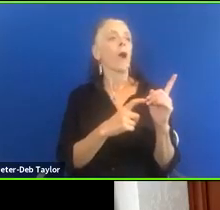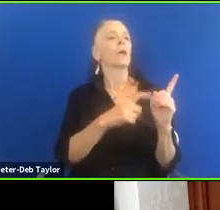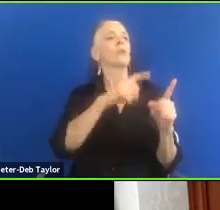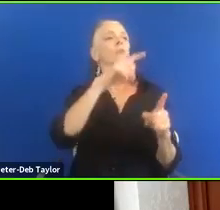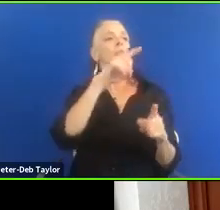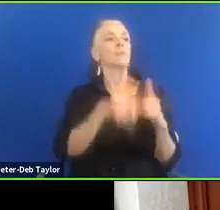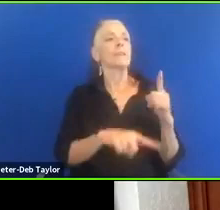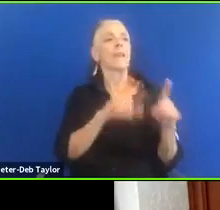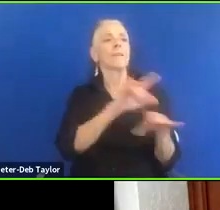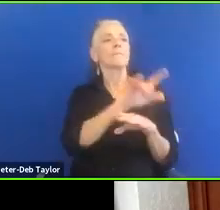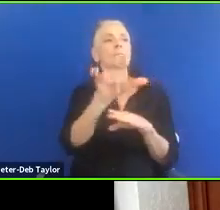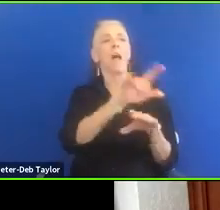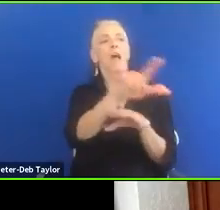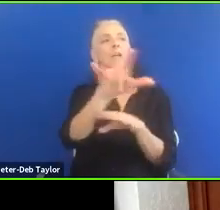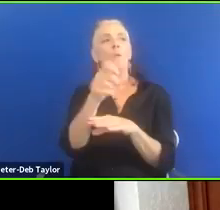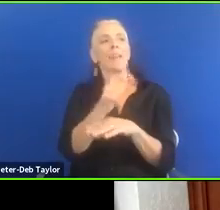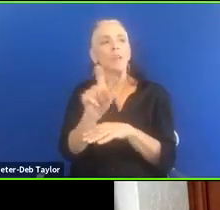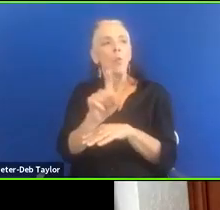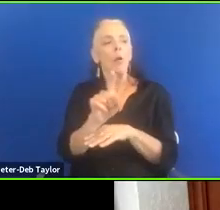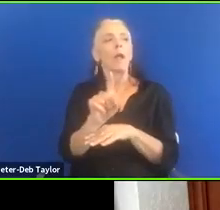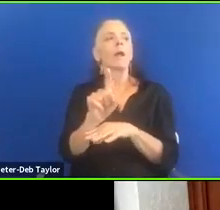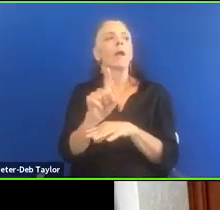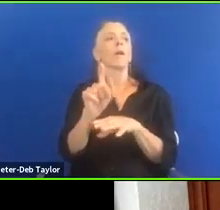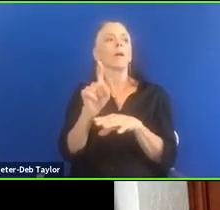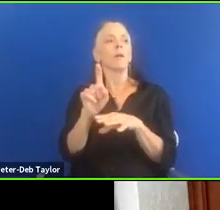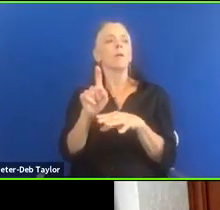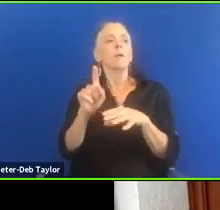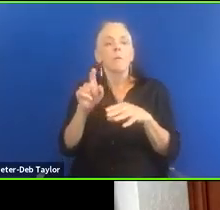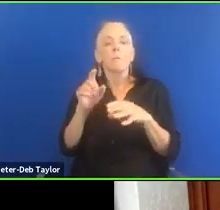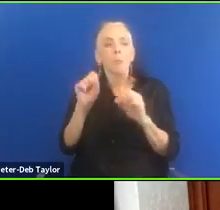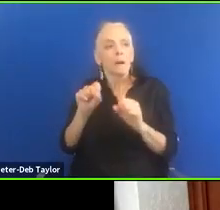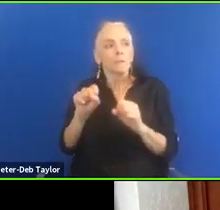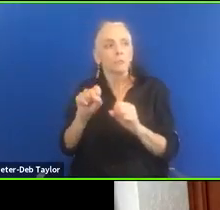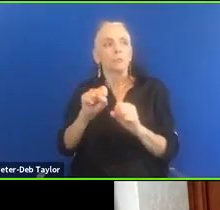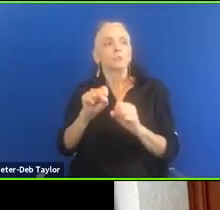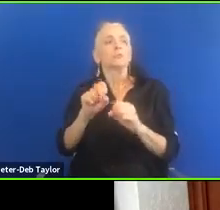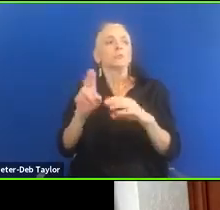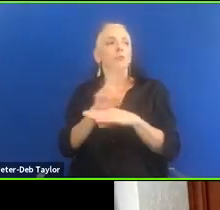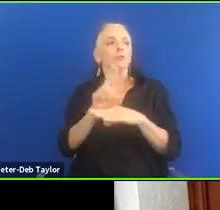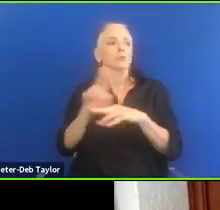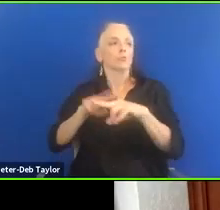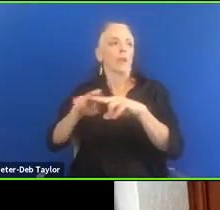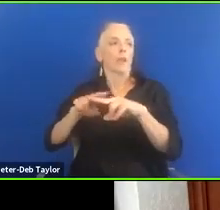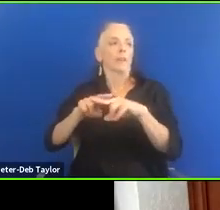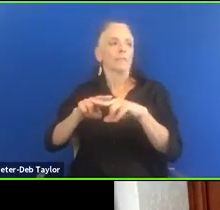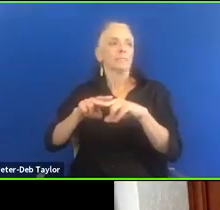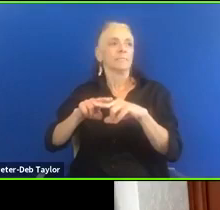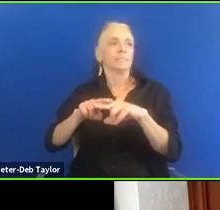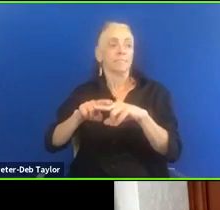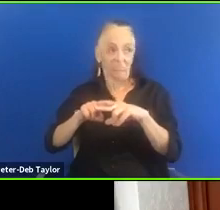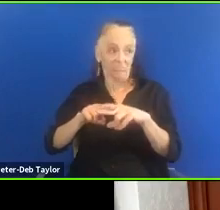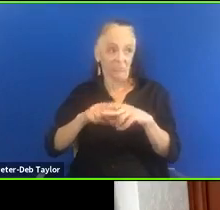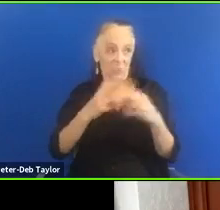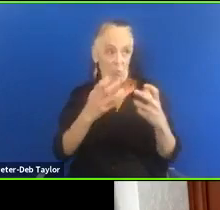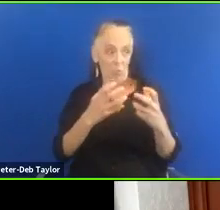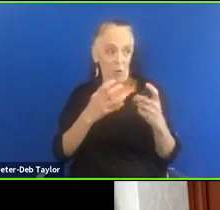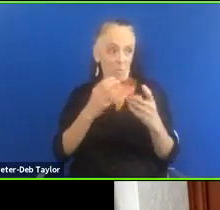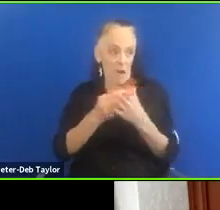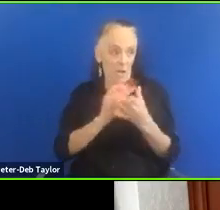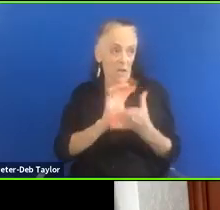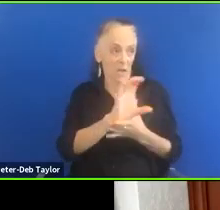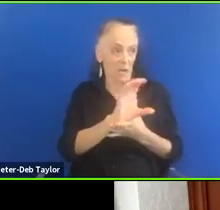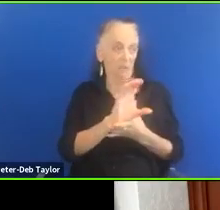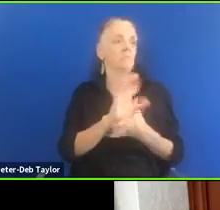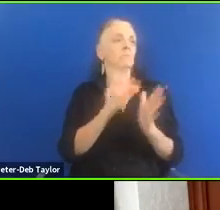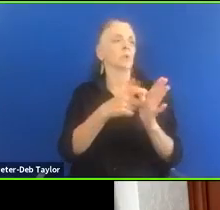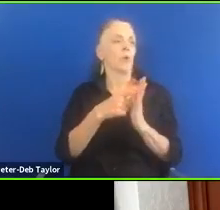reach by train. There are actually opportunities here, unlike in the United States where we'll write blank